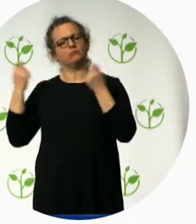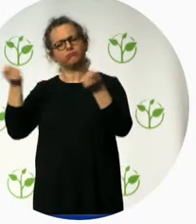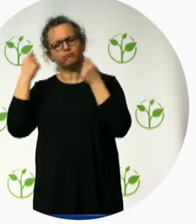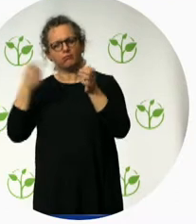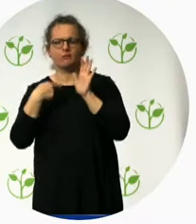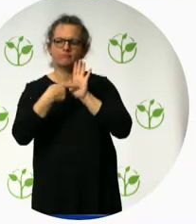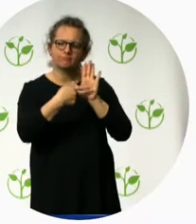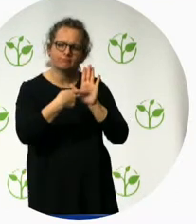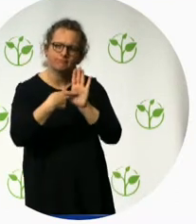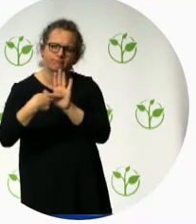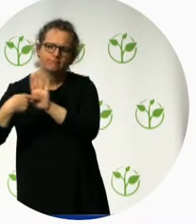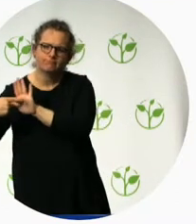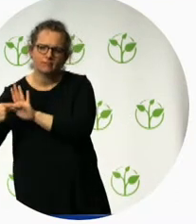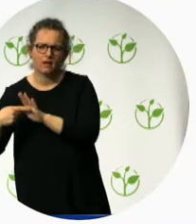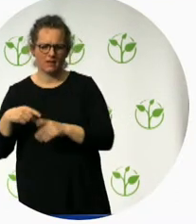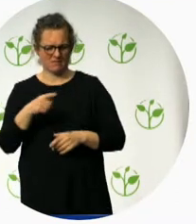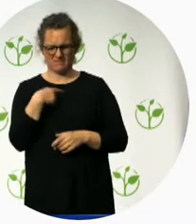labor market.